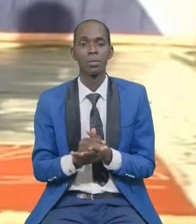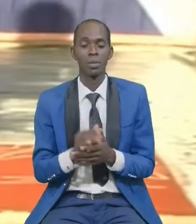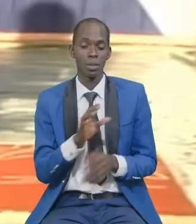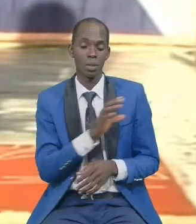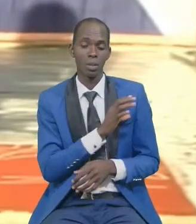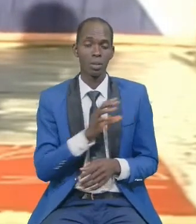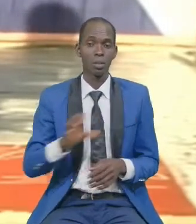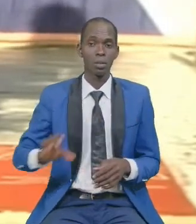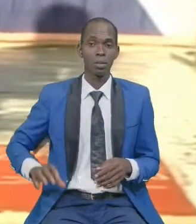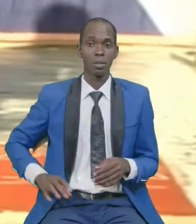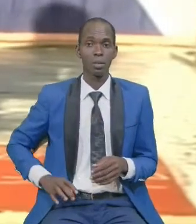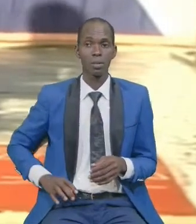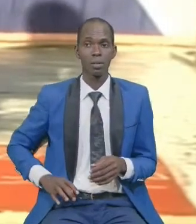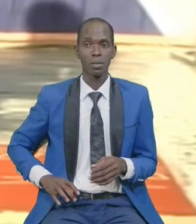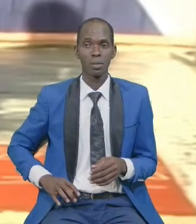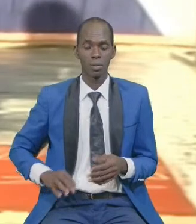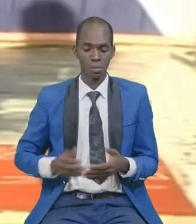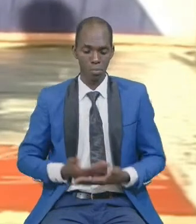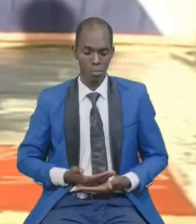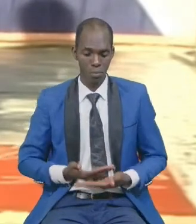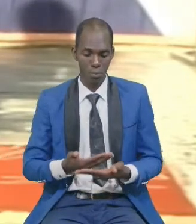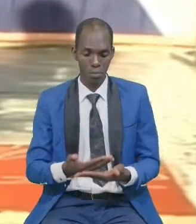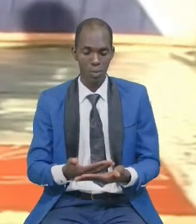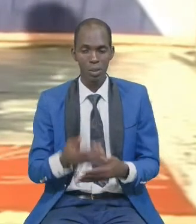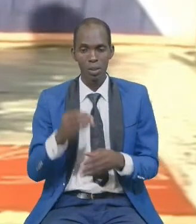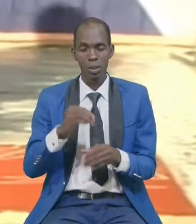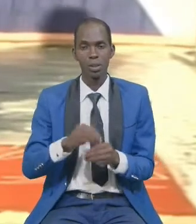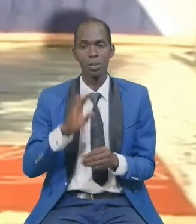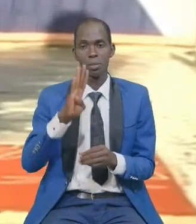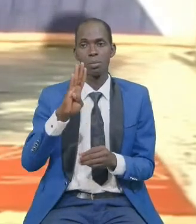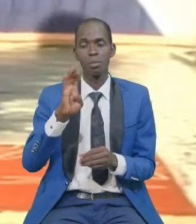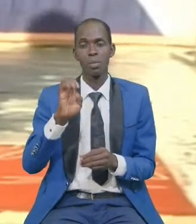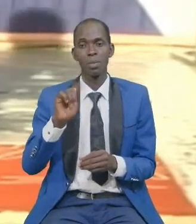Christ, born in Bethlehem.